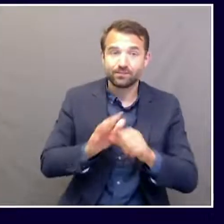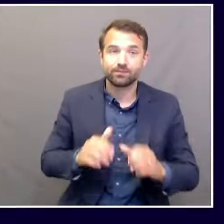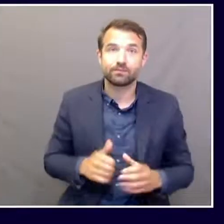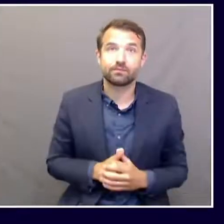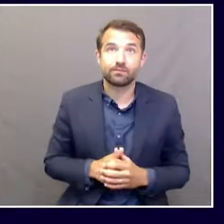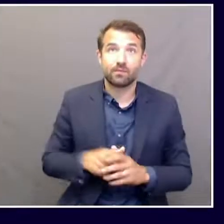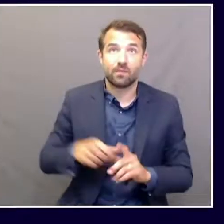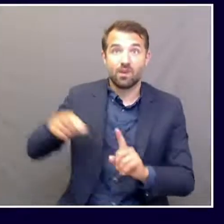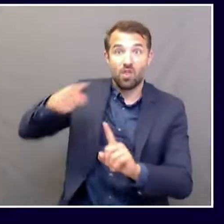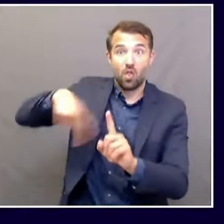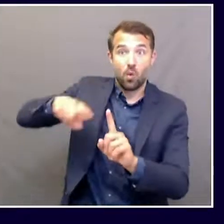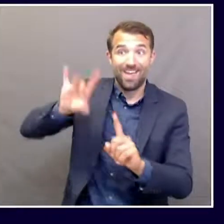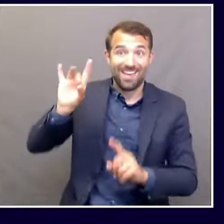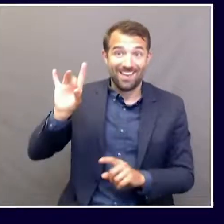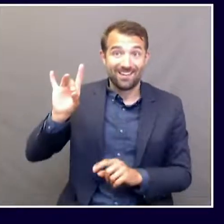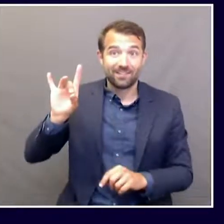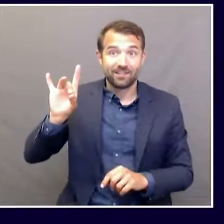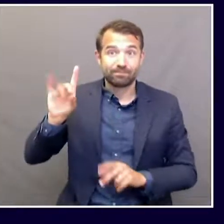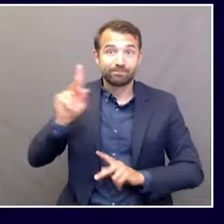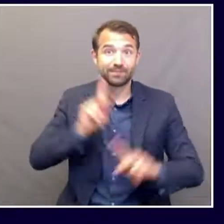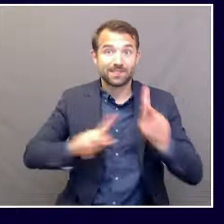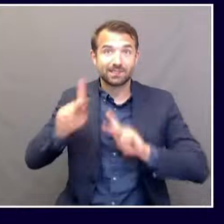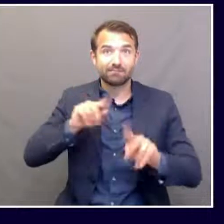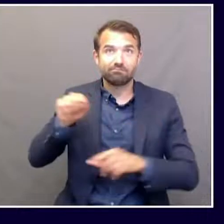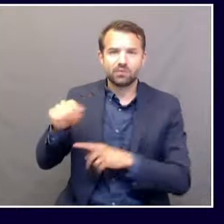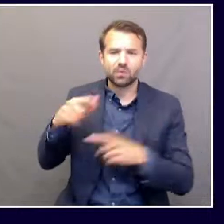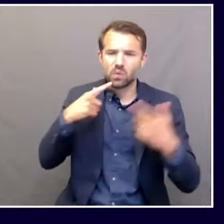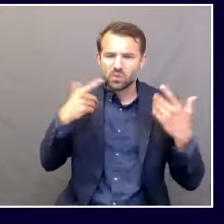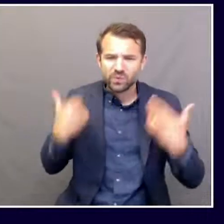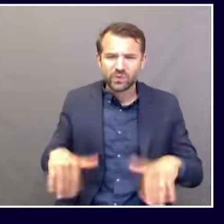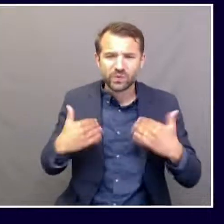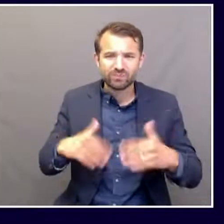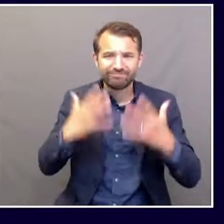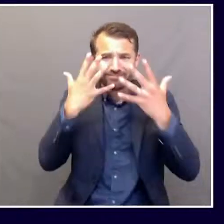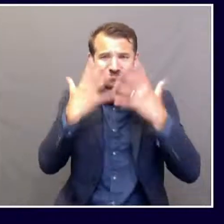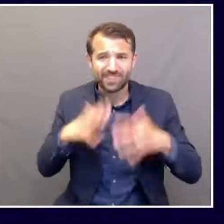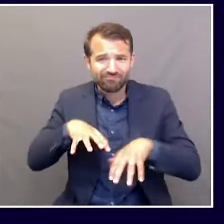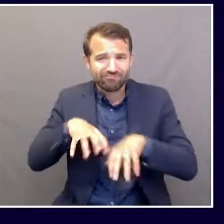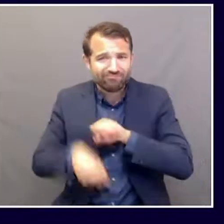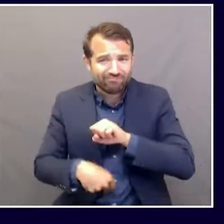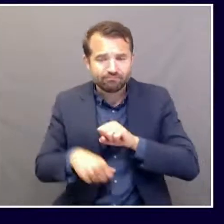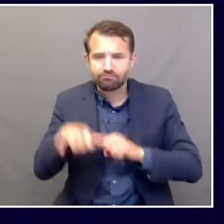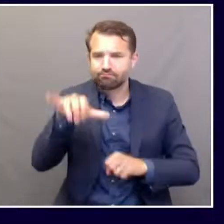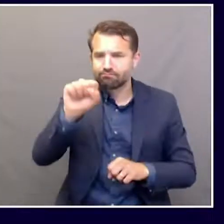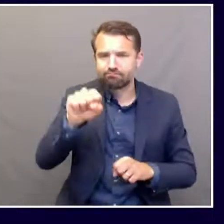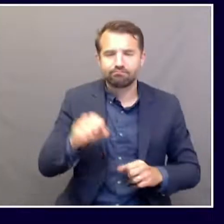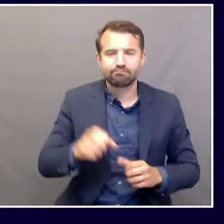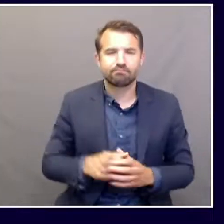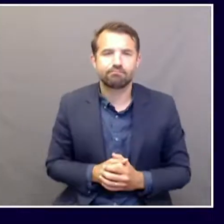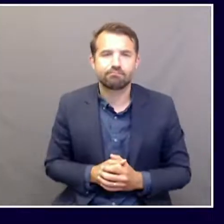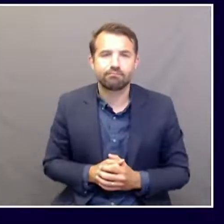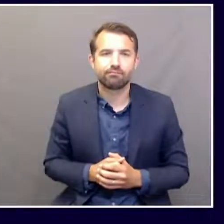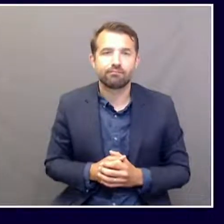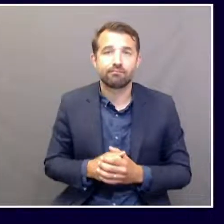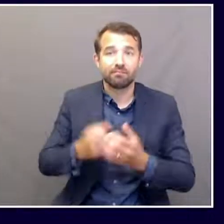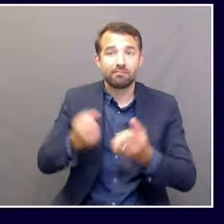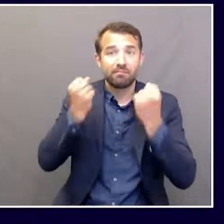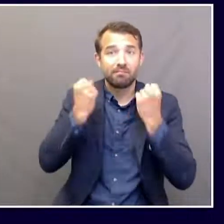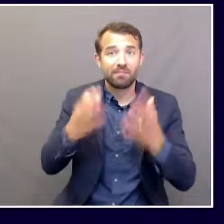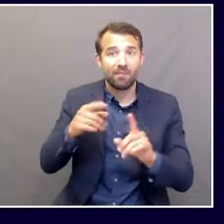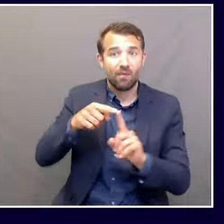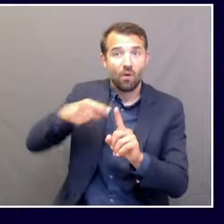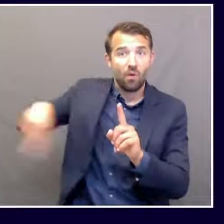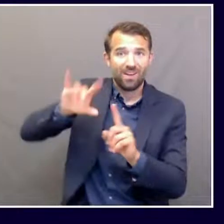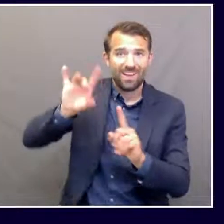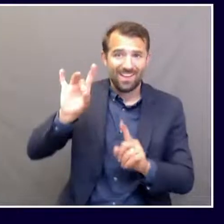mourn their loss. However, in these situations, many of those 8 individuals had other health